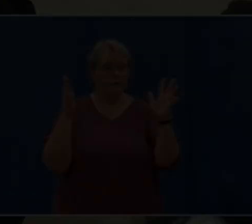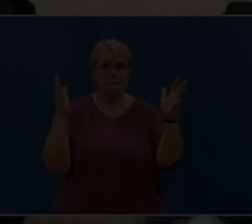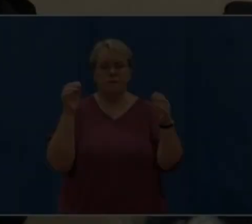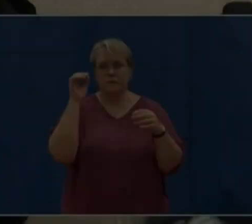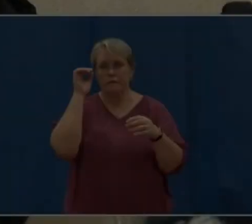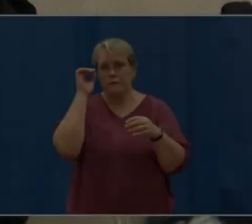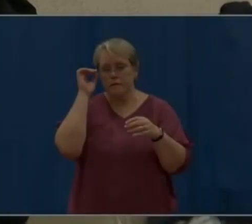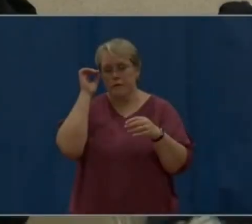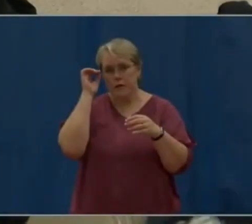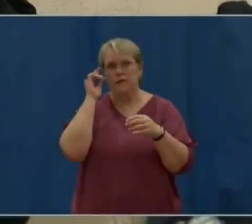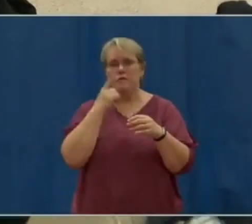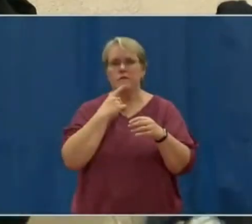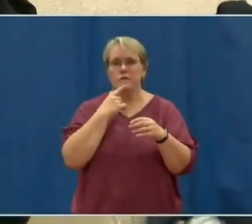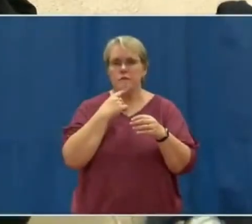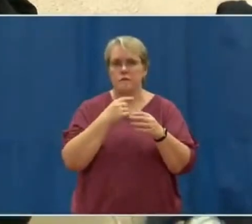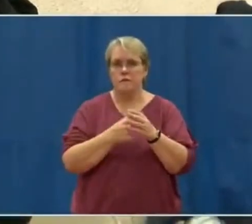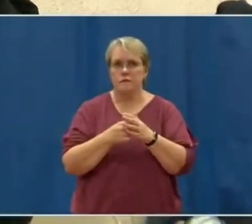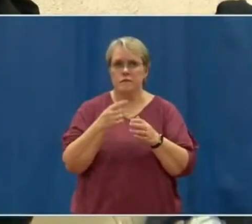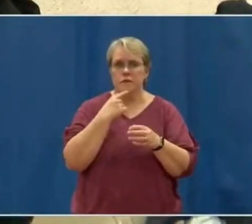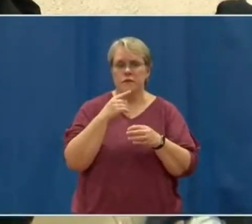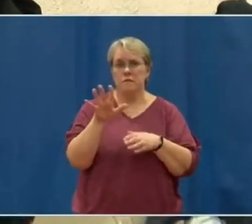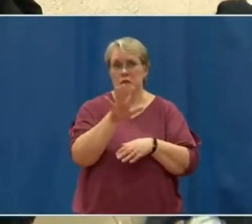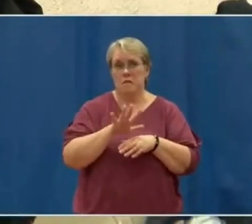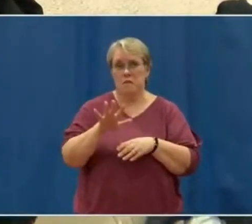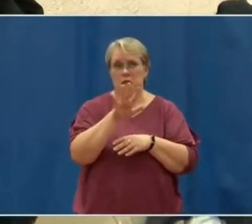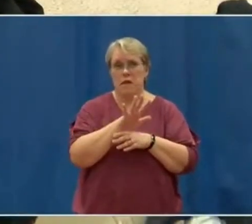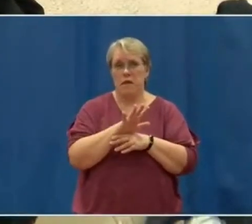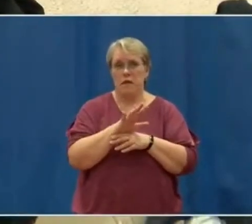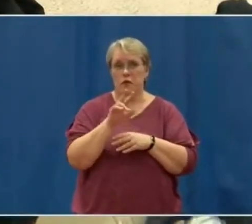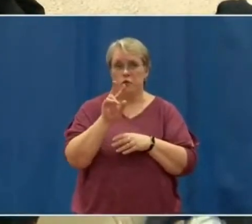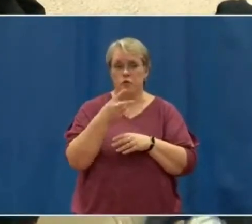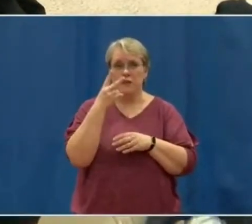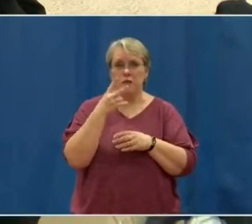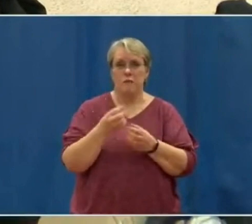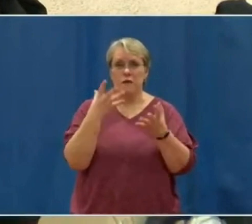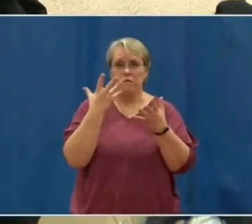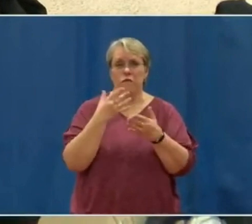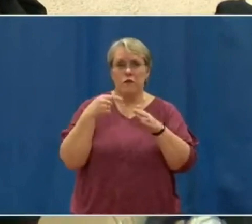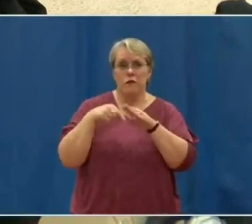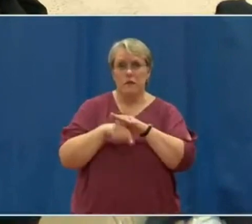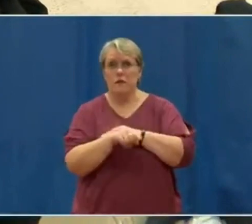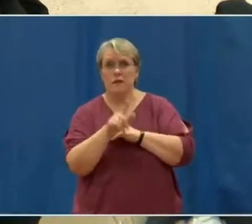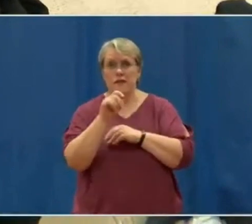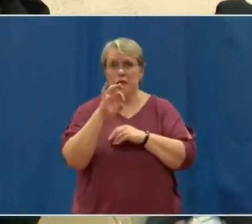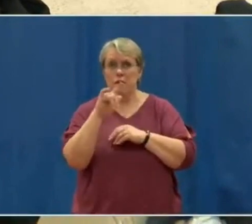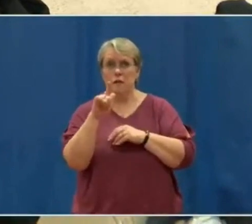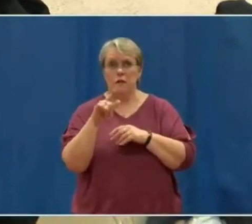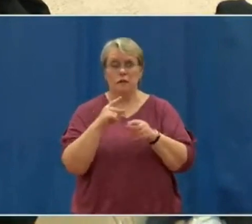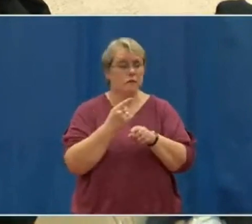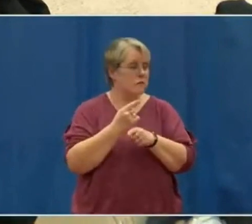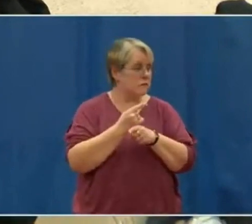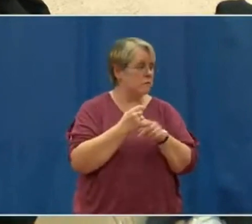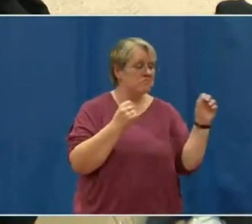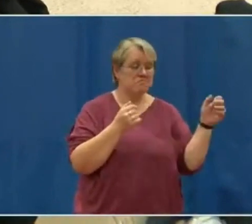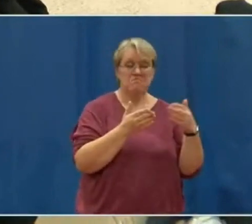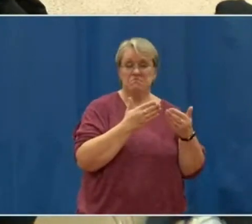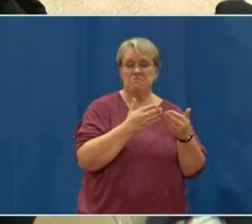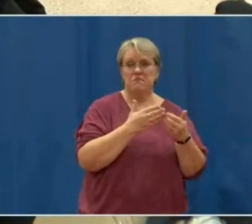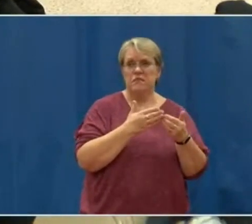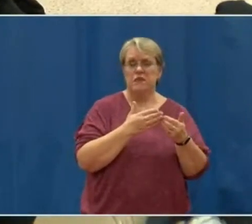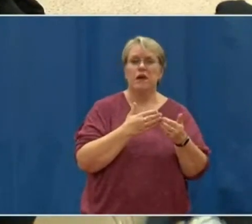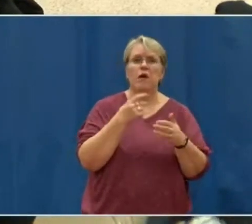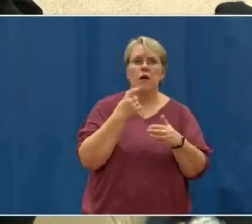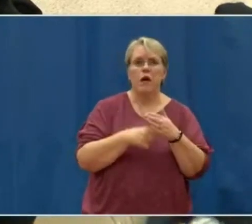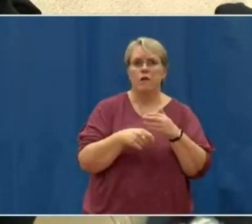And then I would also like to say, you said it would be approximately twice the amount for a tunnel, correct? Yeah. Okay. Easily. What is